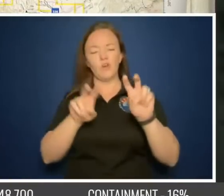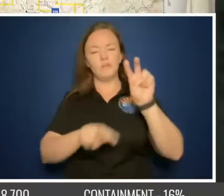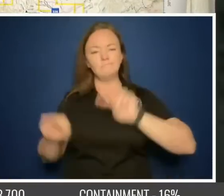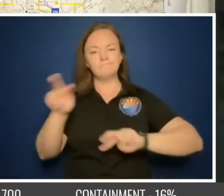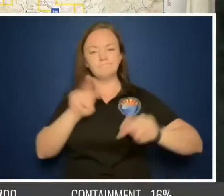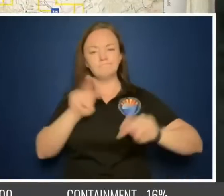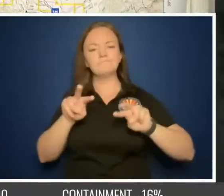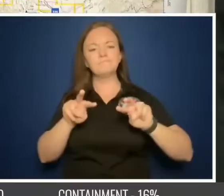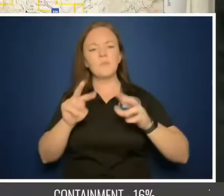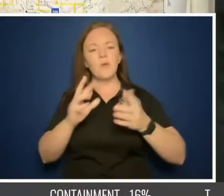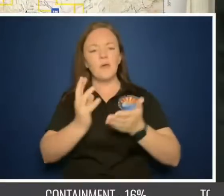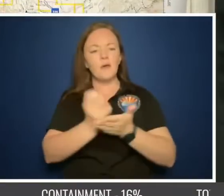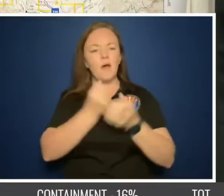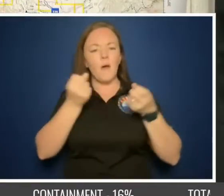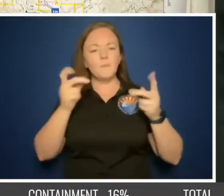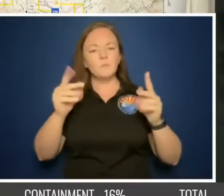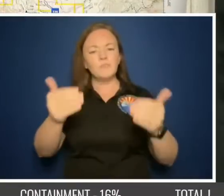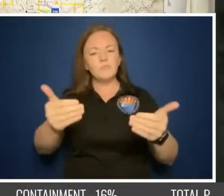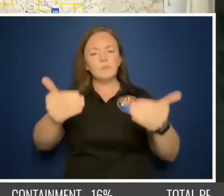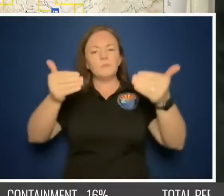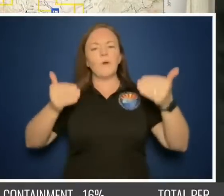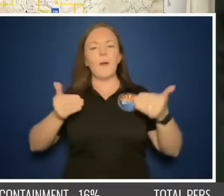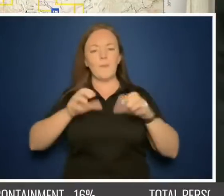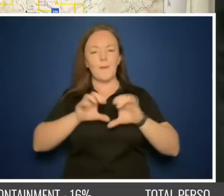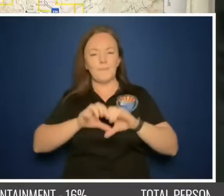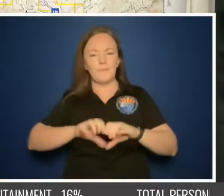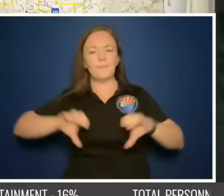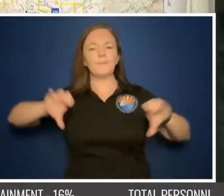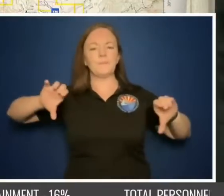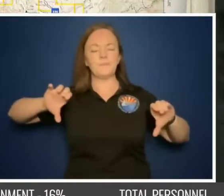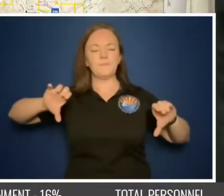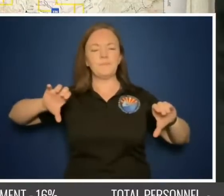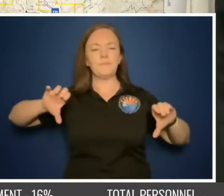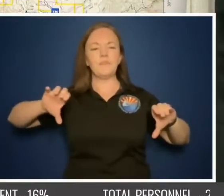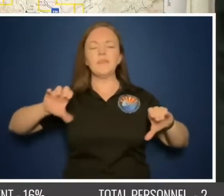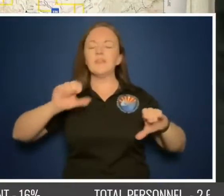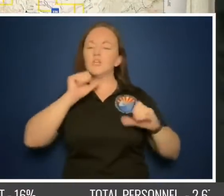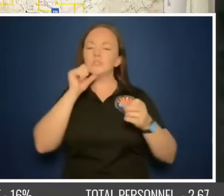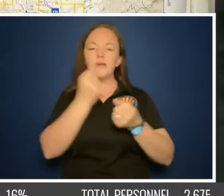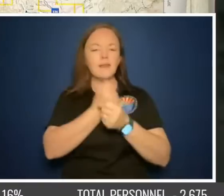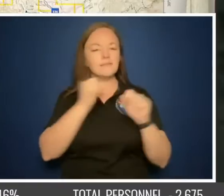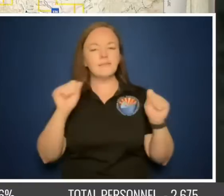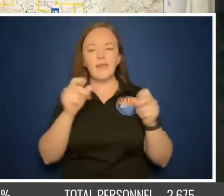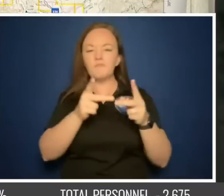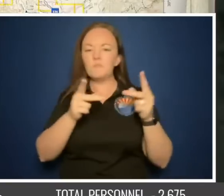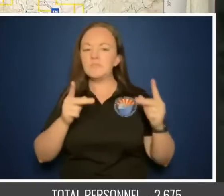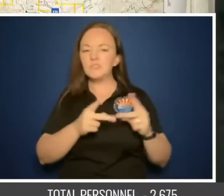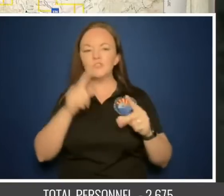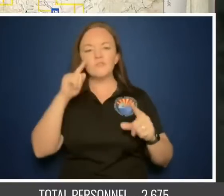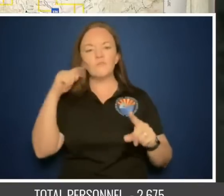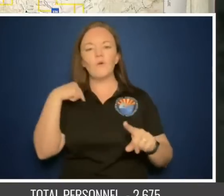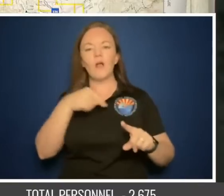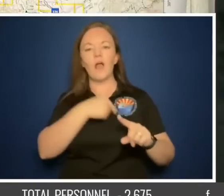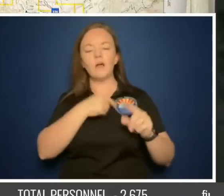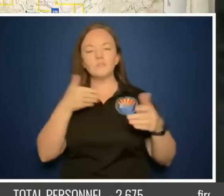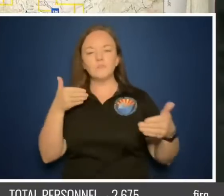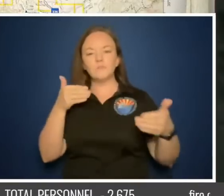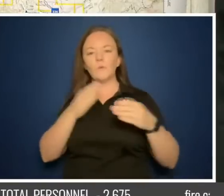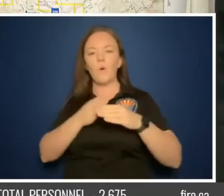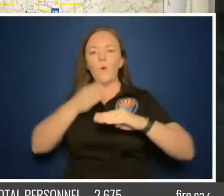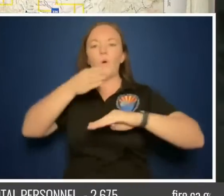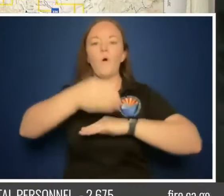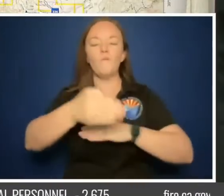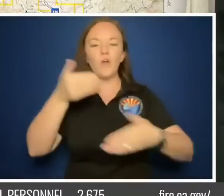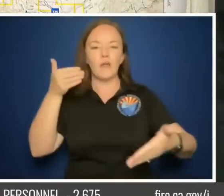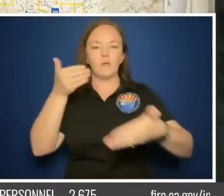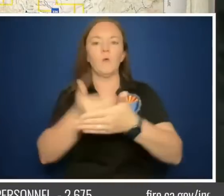at an opportunity to come out here probably a little bit more indirect. There isn't a safe position for us to cross this land feature, so they are